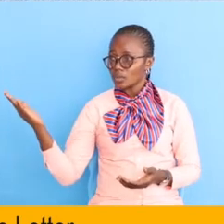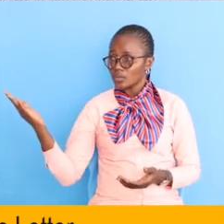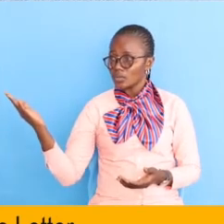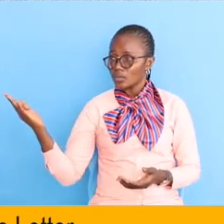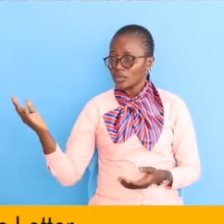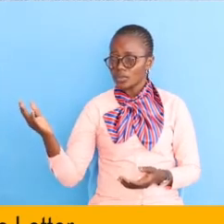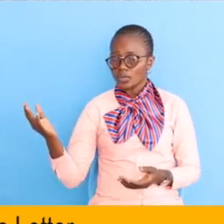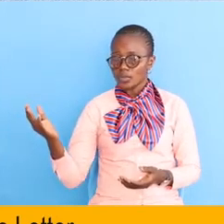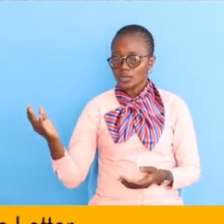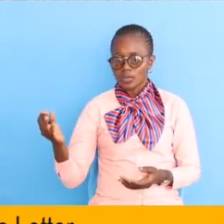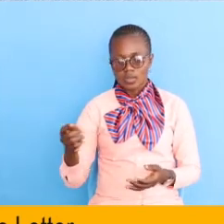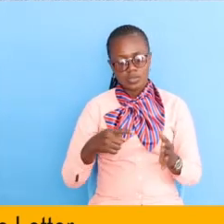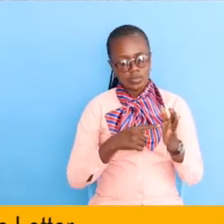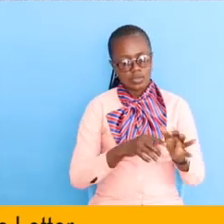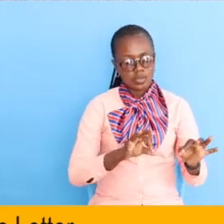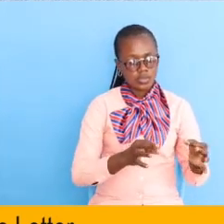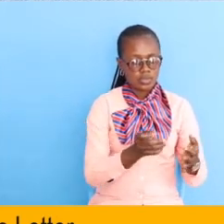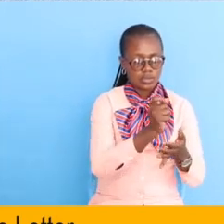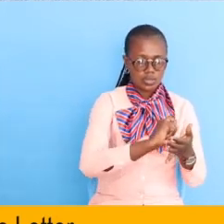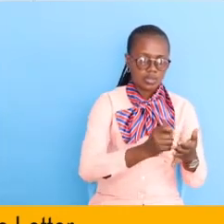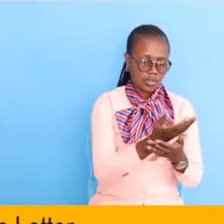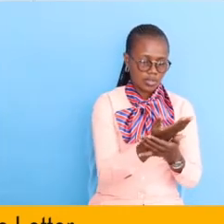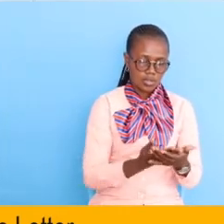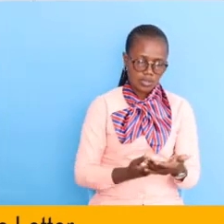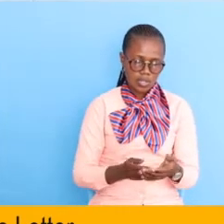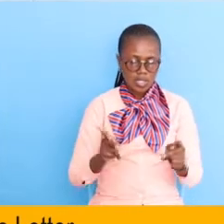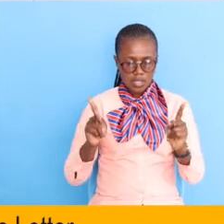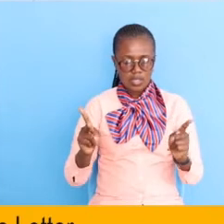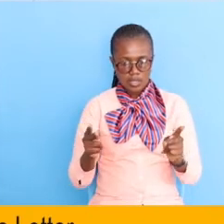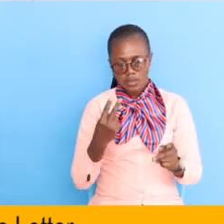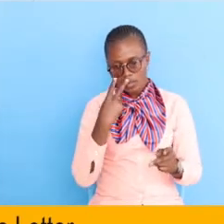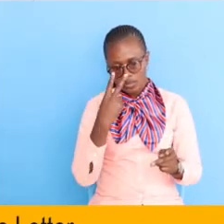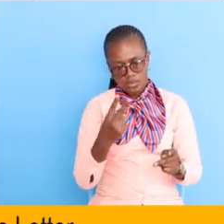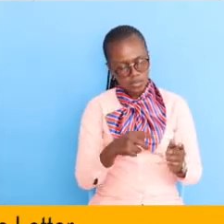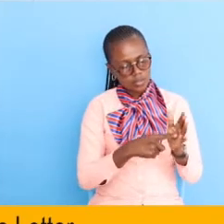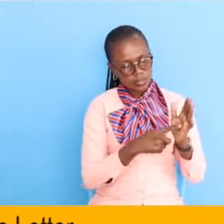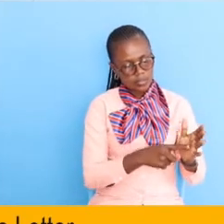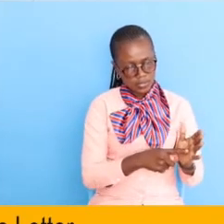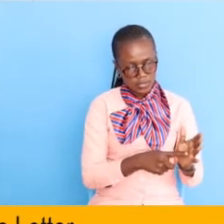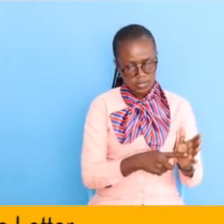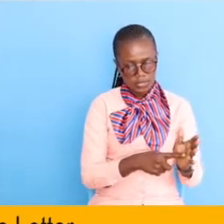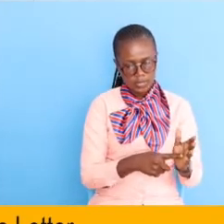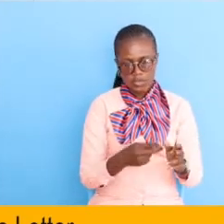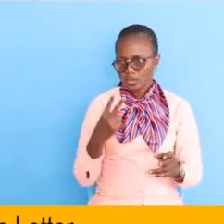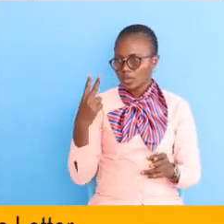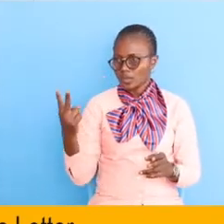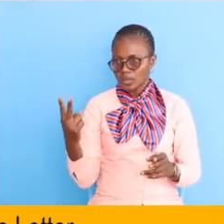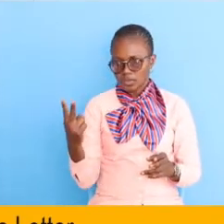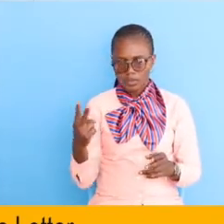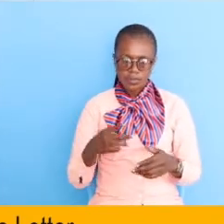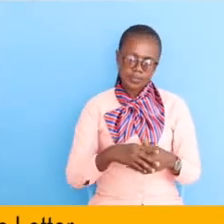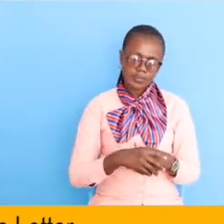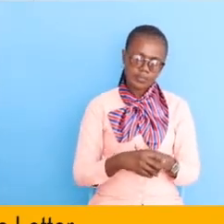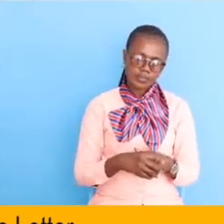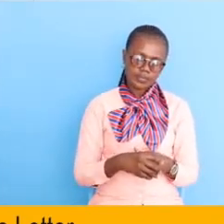we write business letter. As you can make a reflection of the two, the sample letter and the